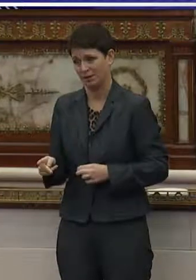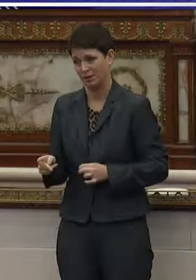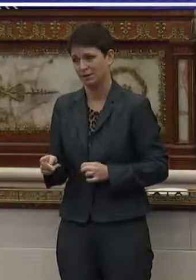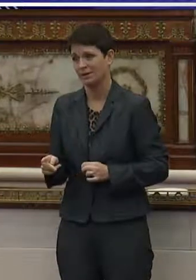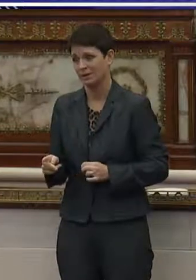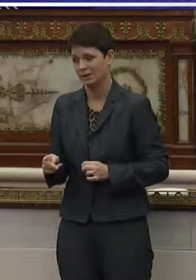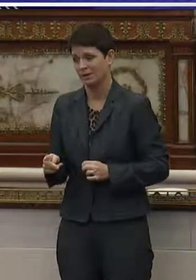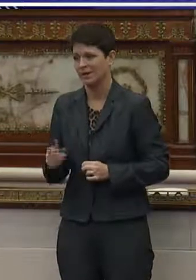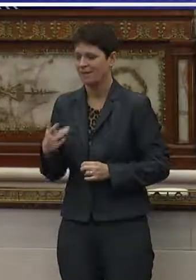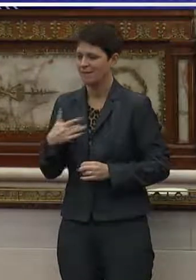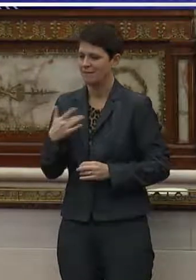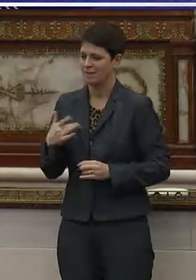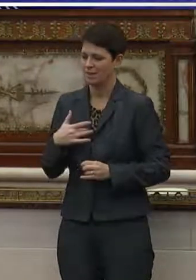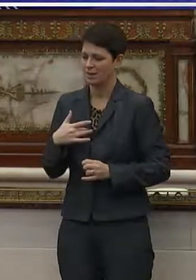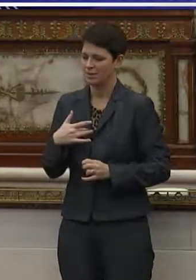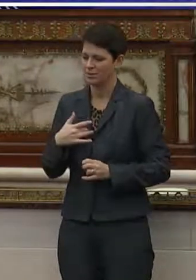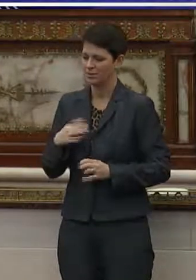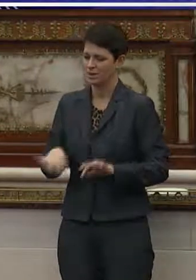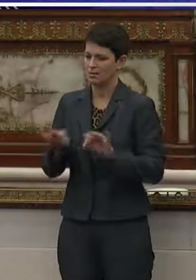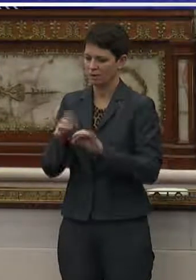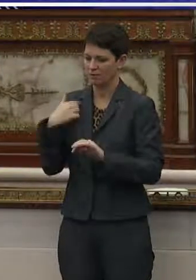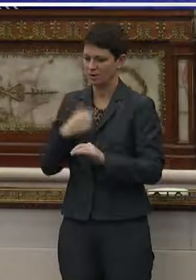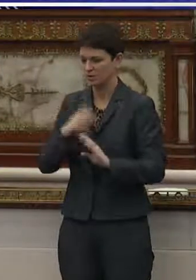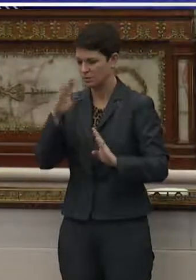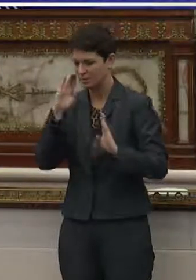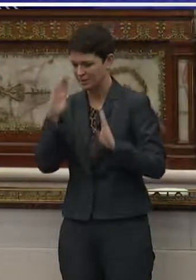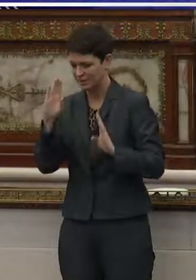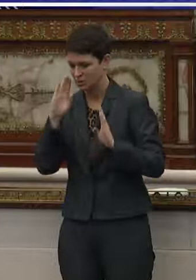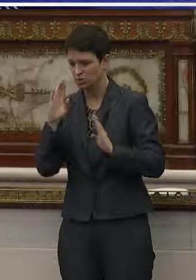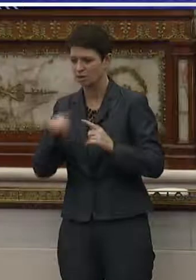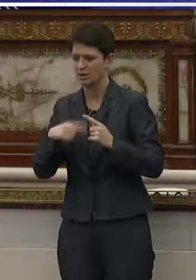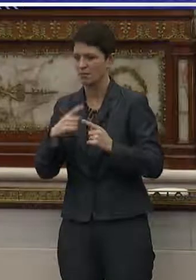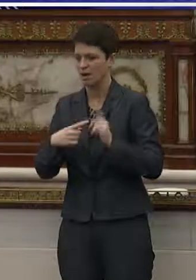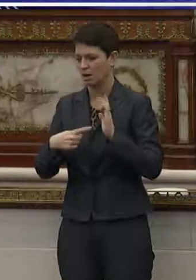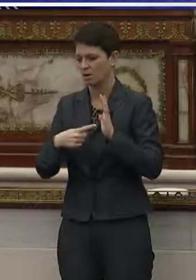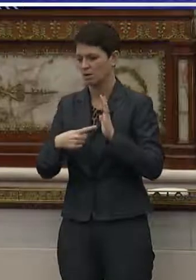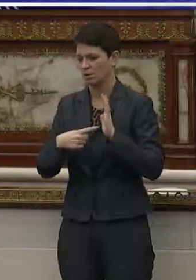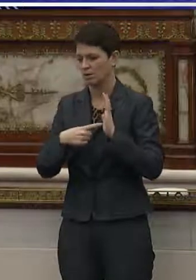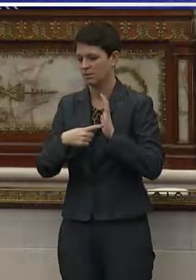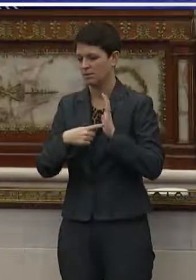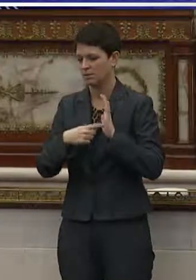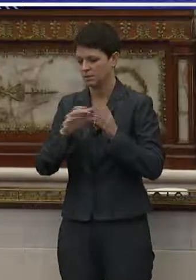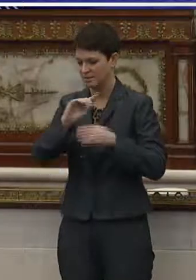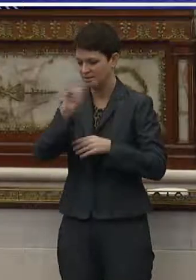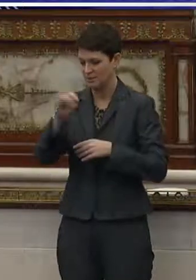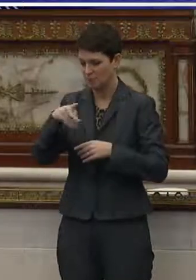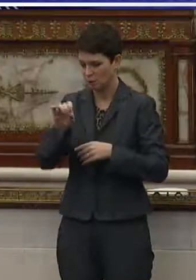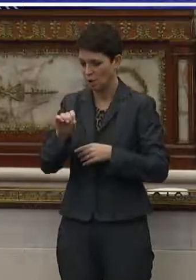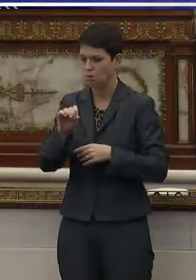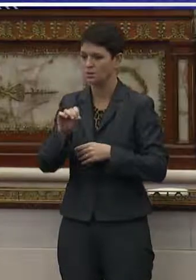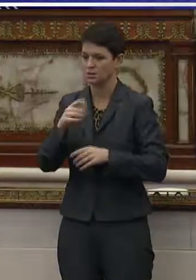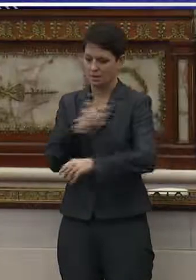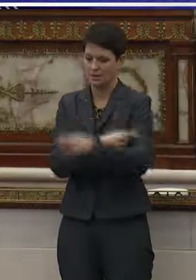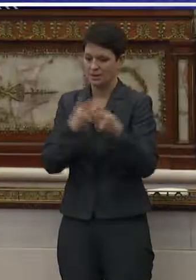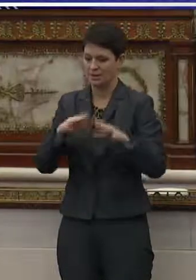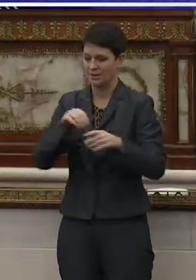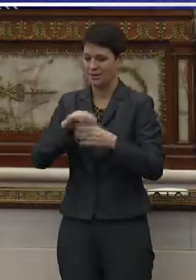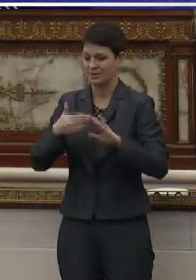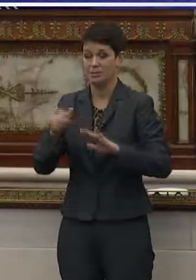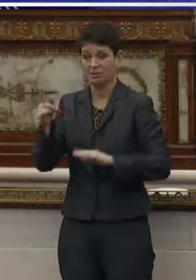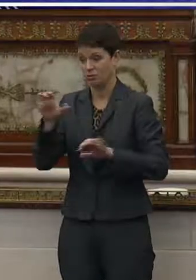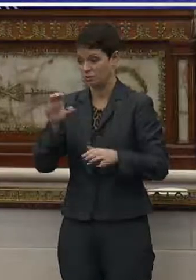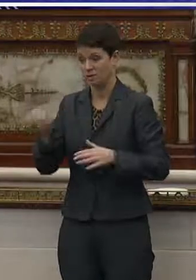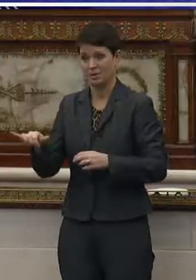it just feels very attentive for us to pay attention about the represented zip codes within our city. So as long as you're doing that,